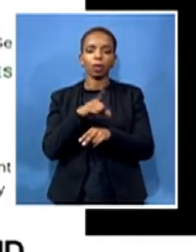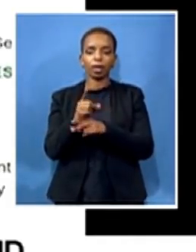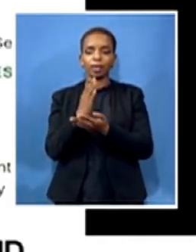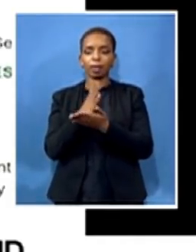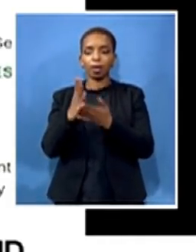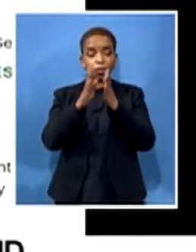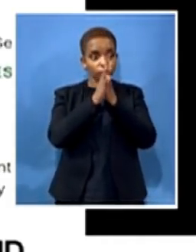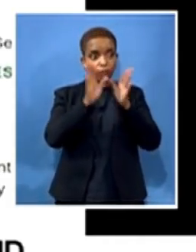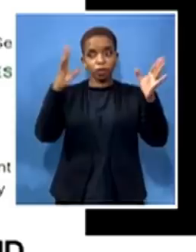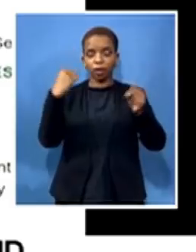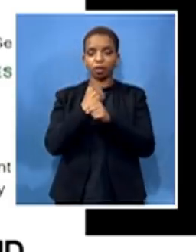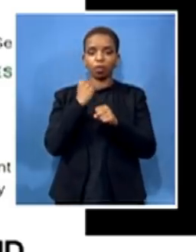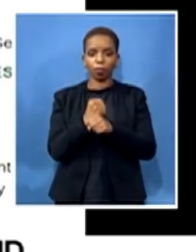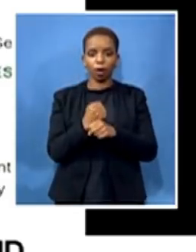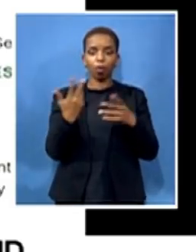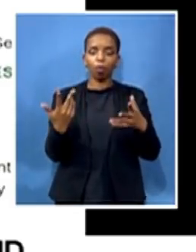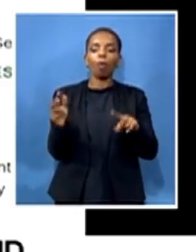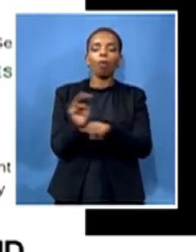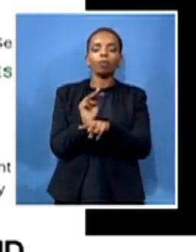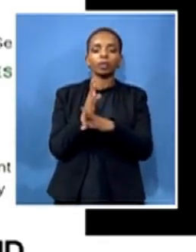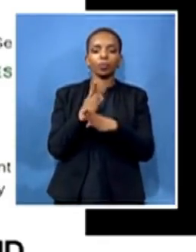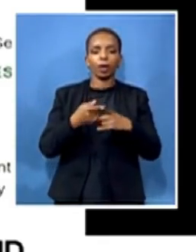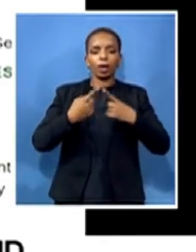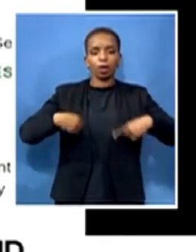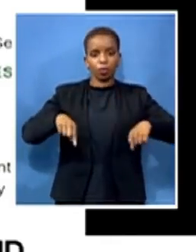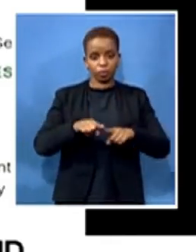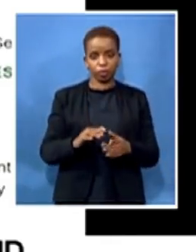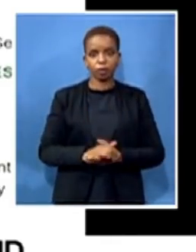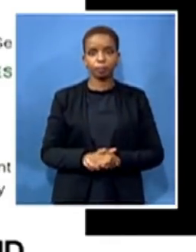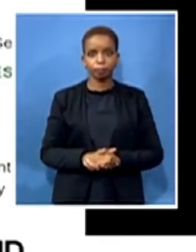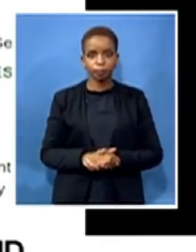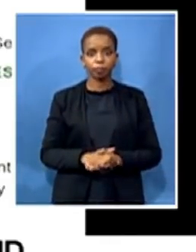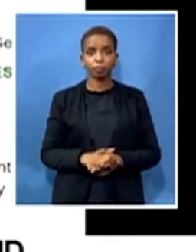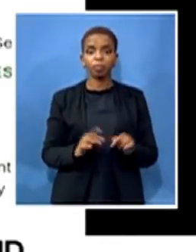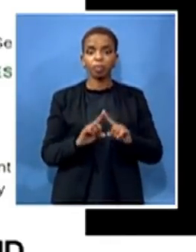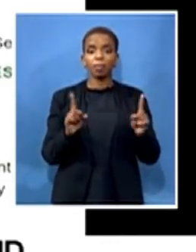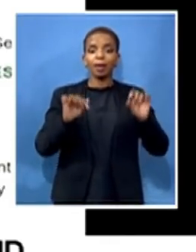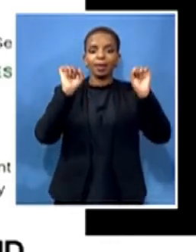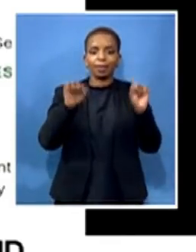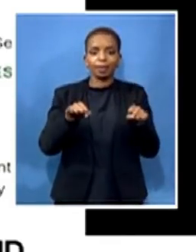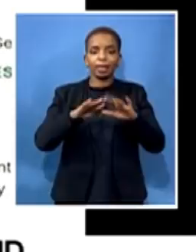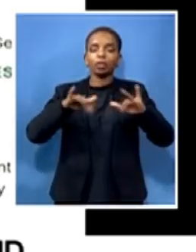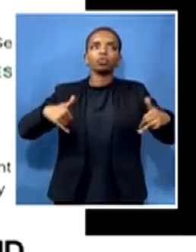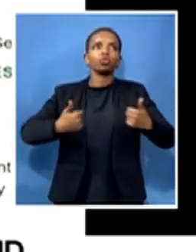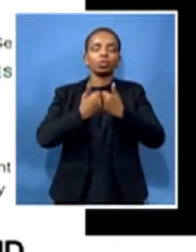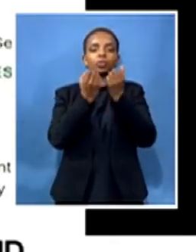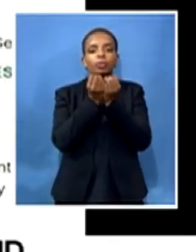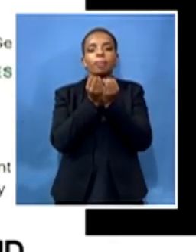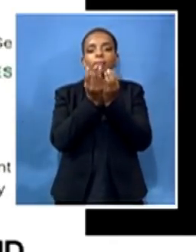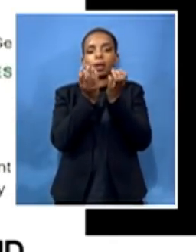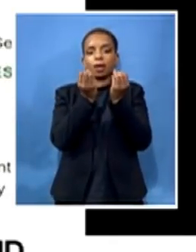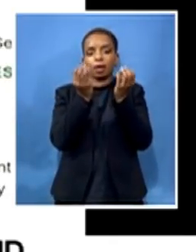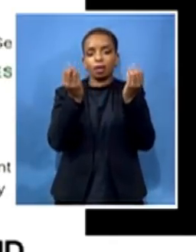of course, all this there's been lots of challenges in terms of